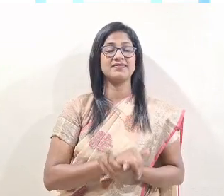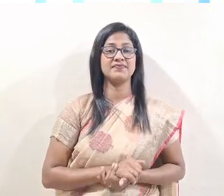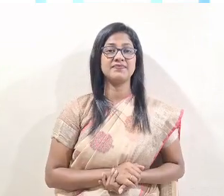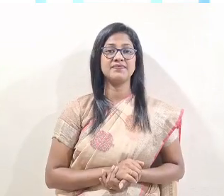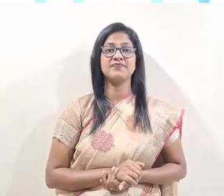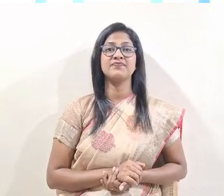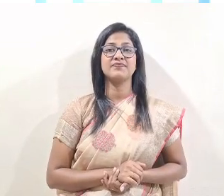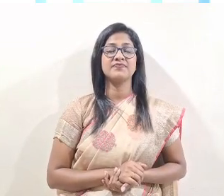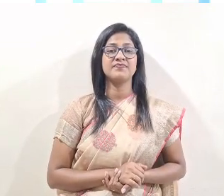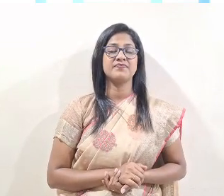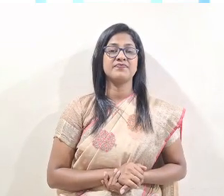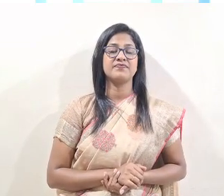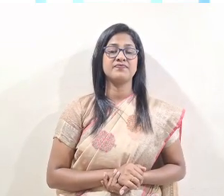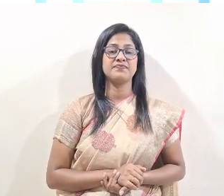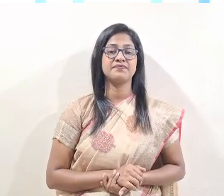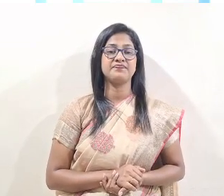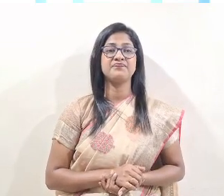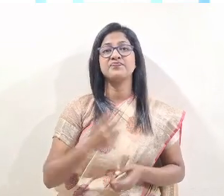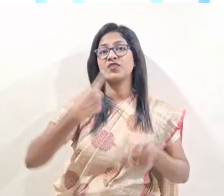about